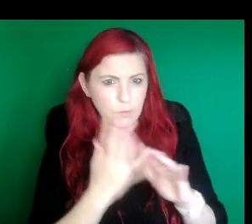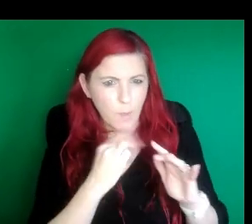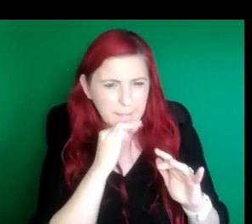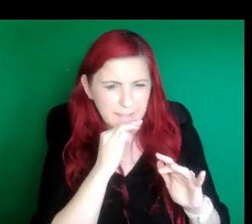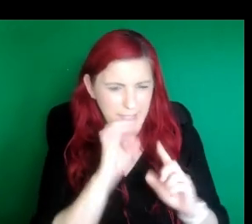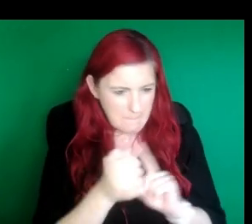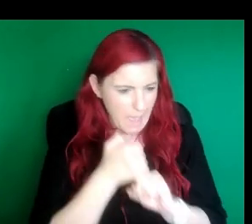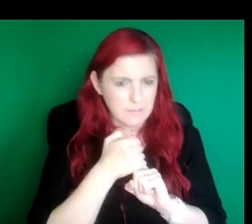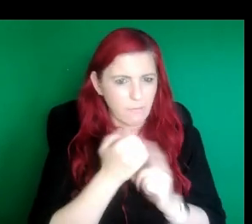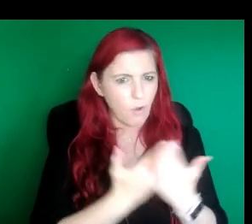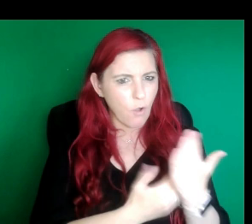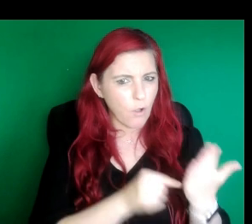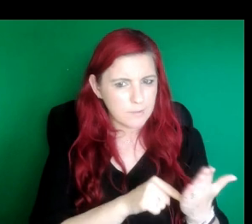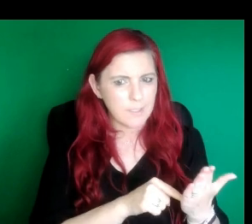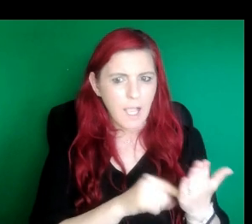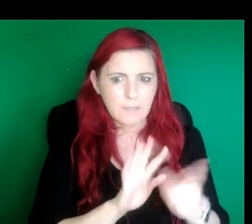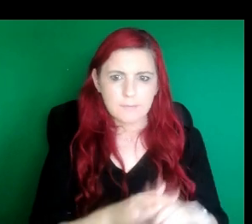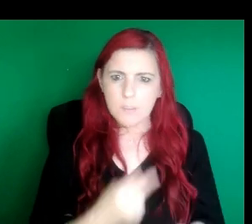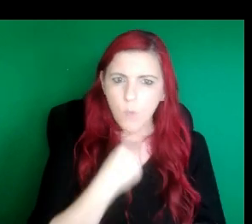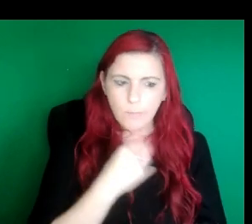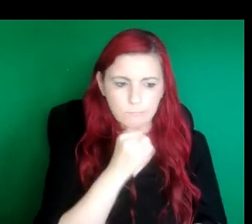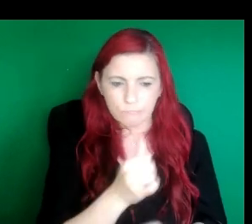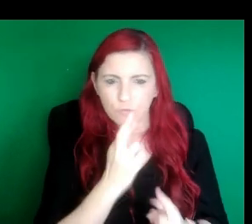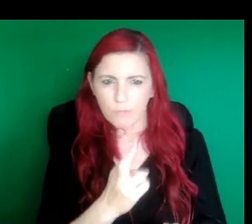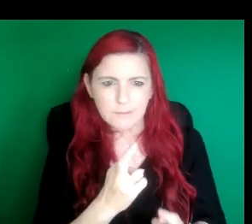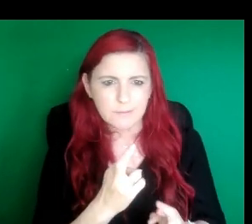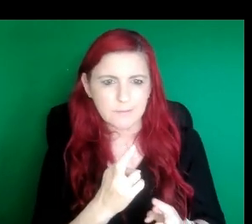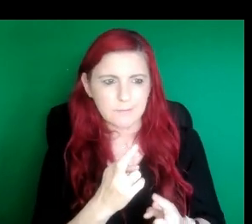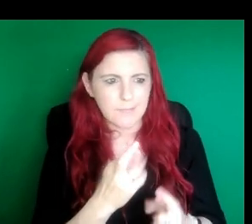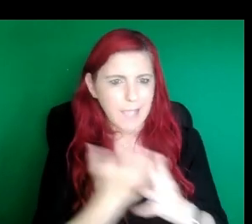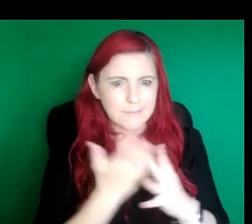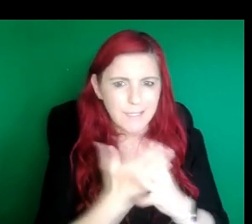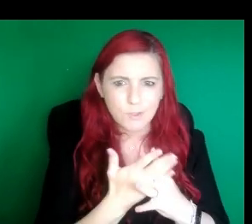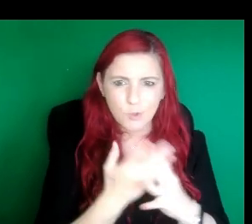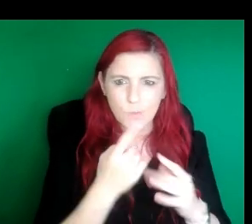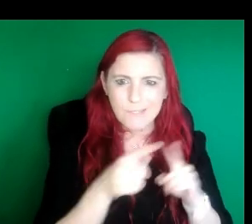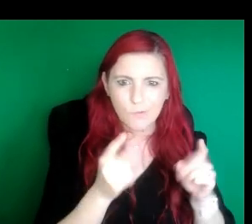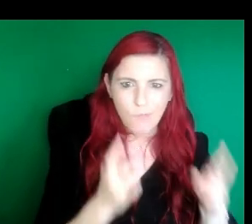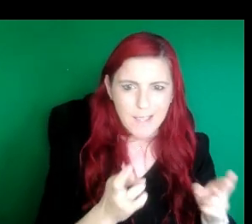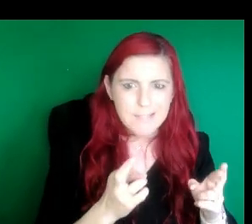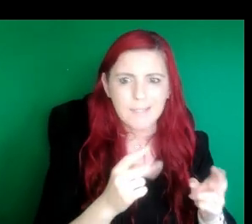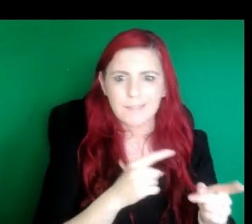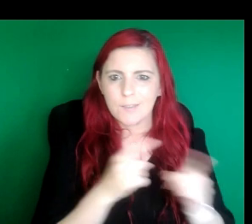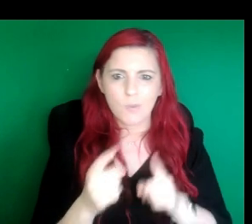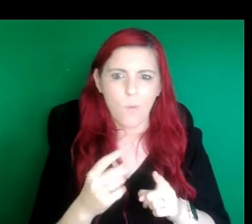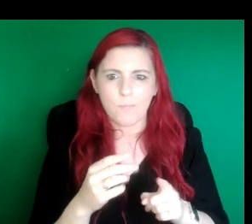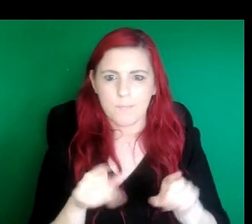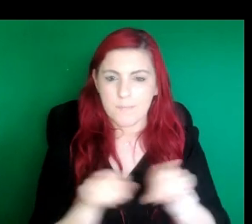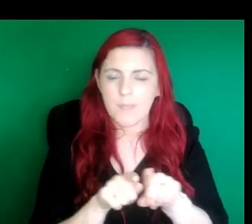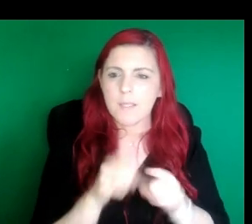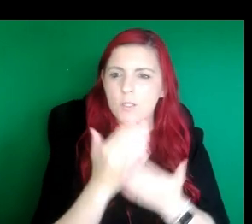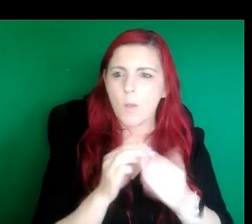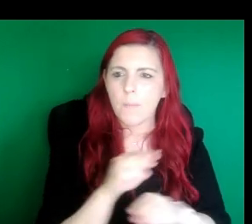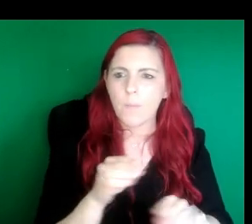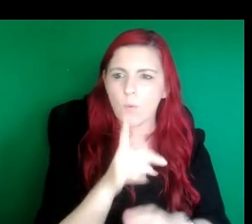And there was a disappointment with the lack of rights. And people I have a section on it here because it was so prolific. So many people talked